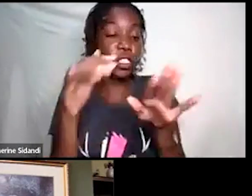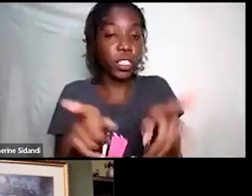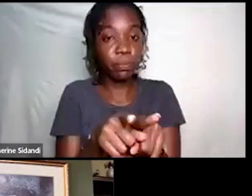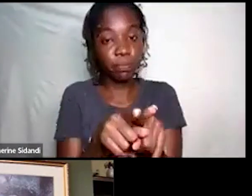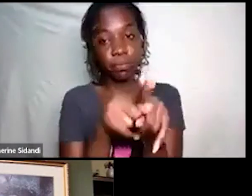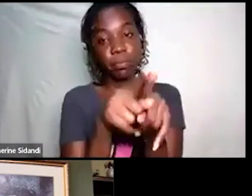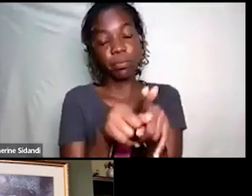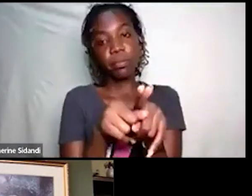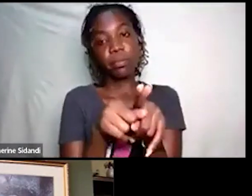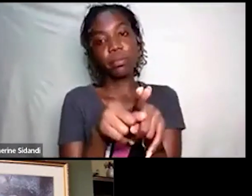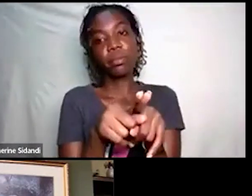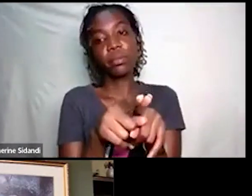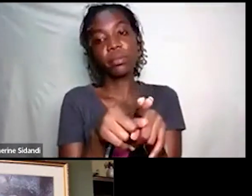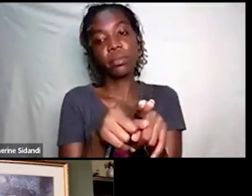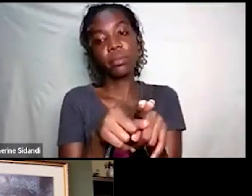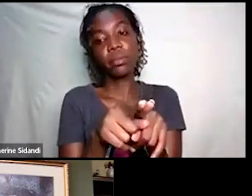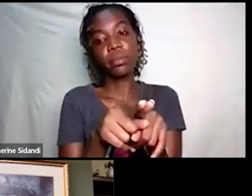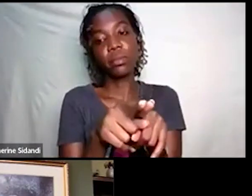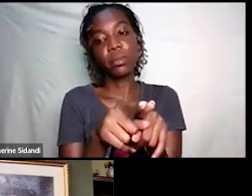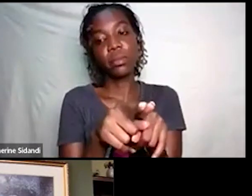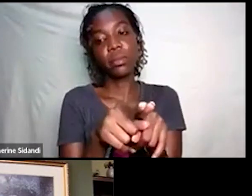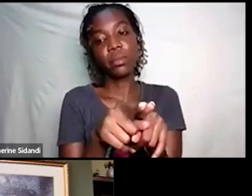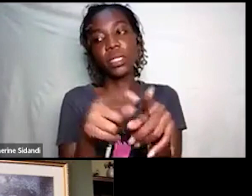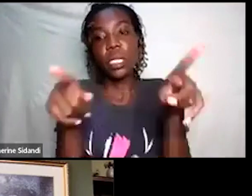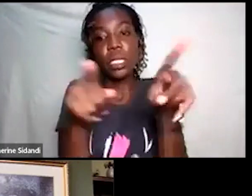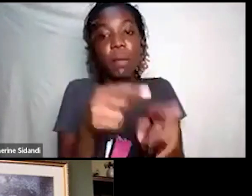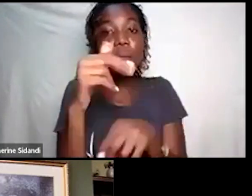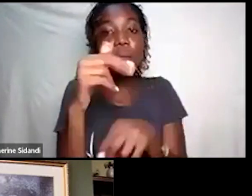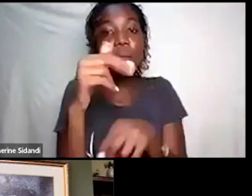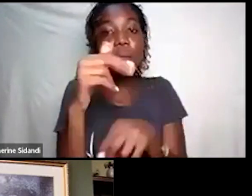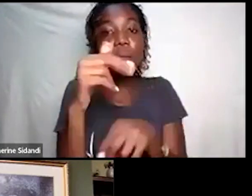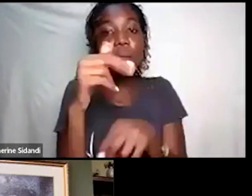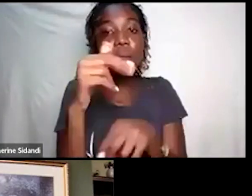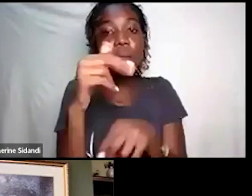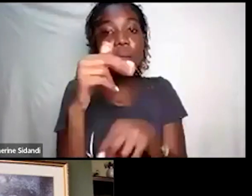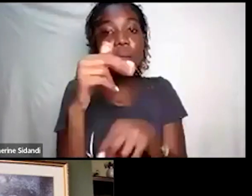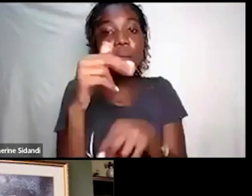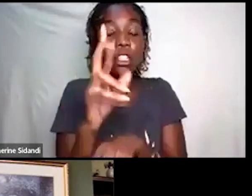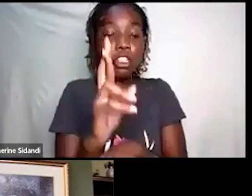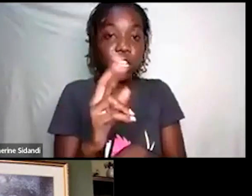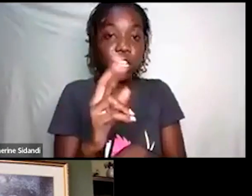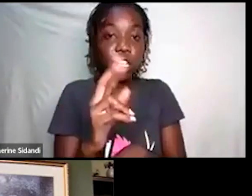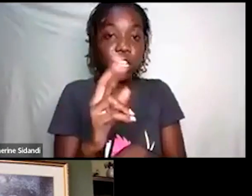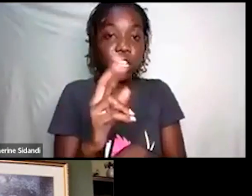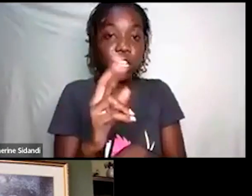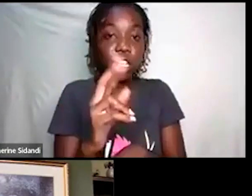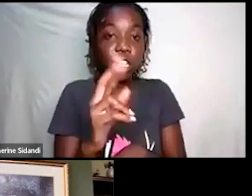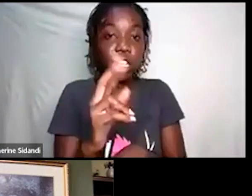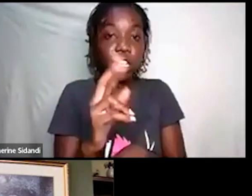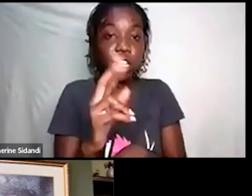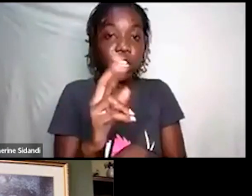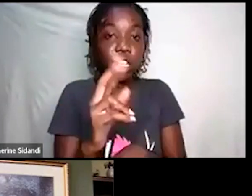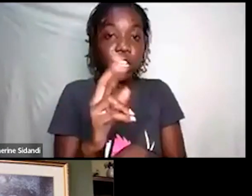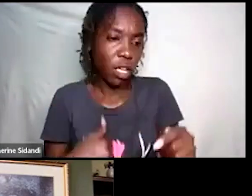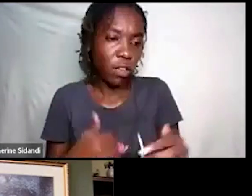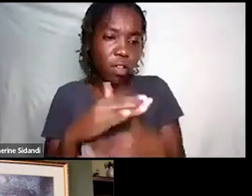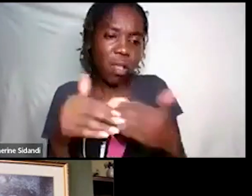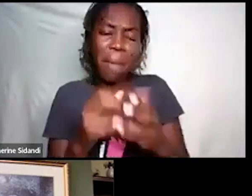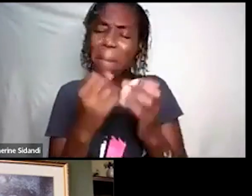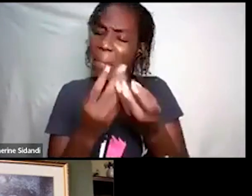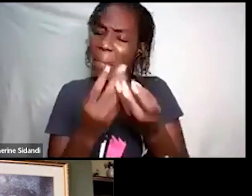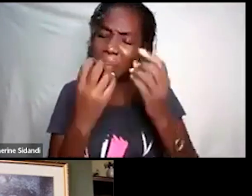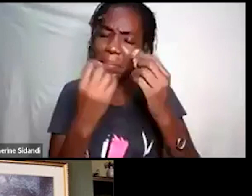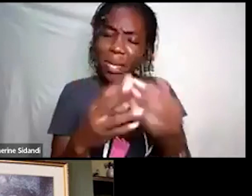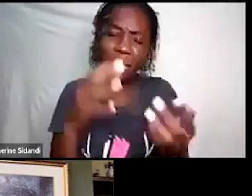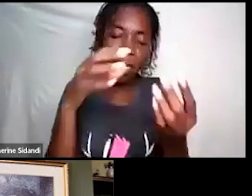As an HR, you may end up doing or having so many cases of sexual harassment when